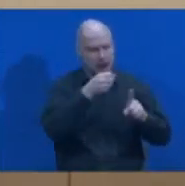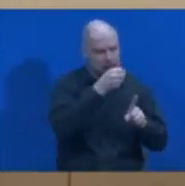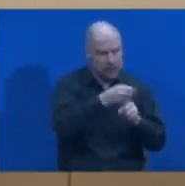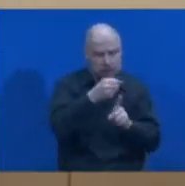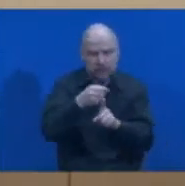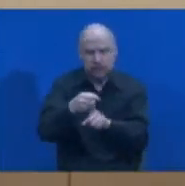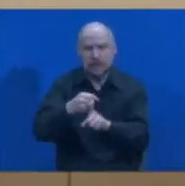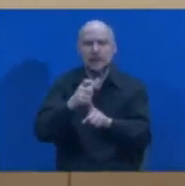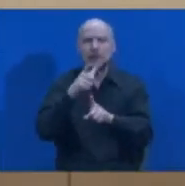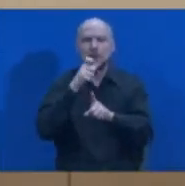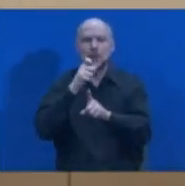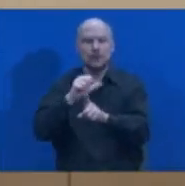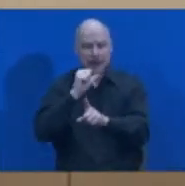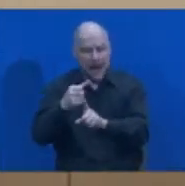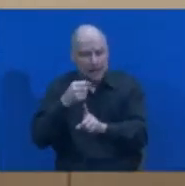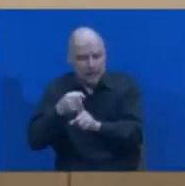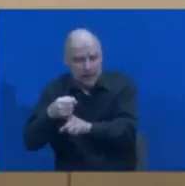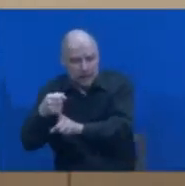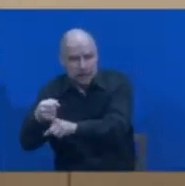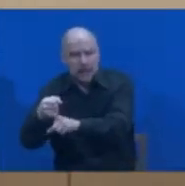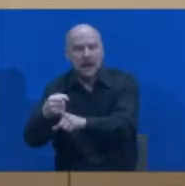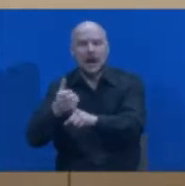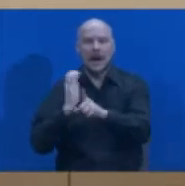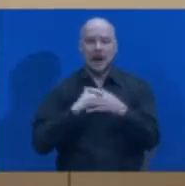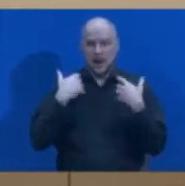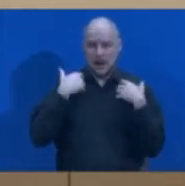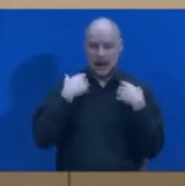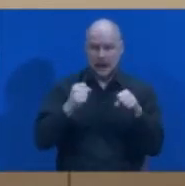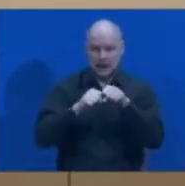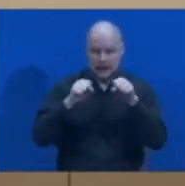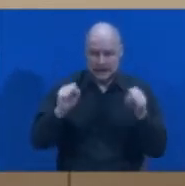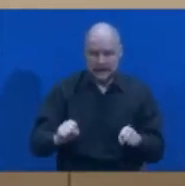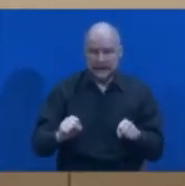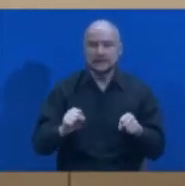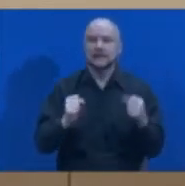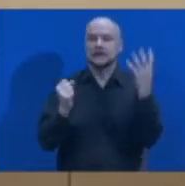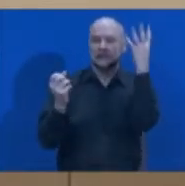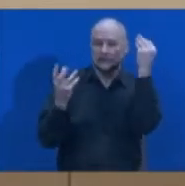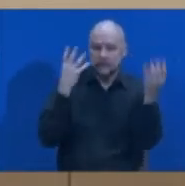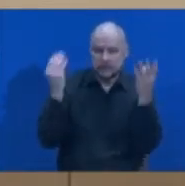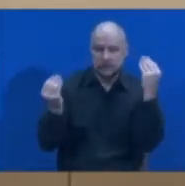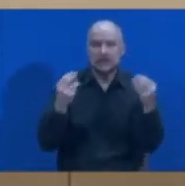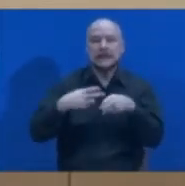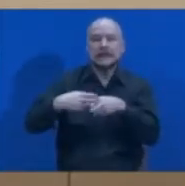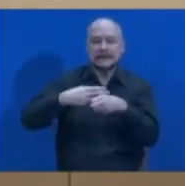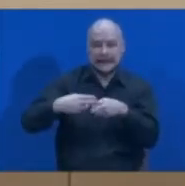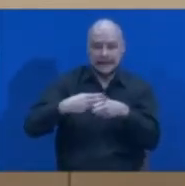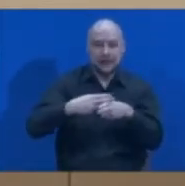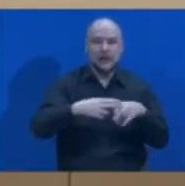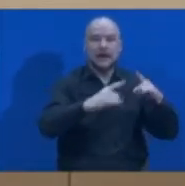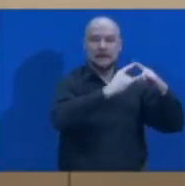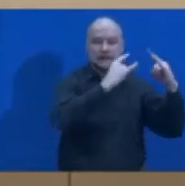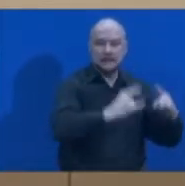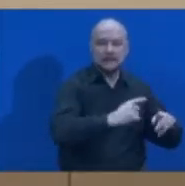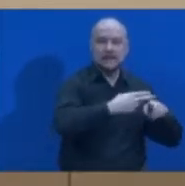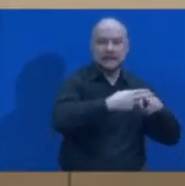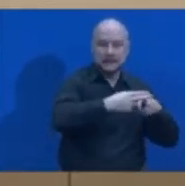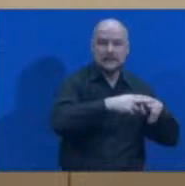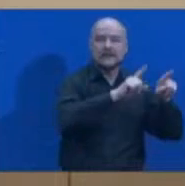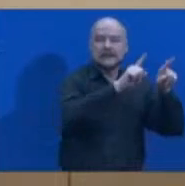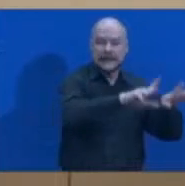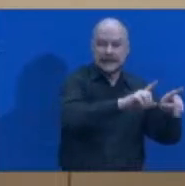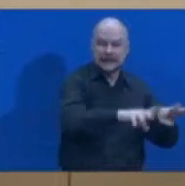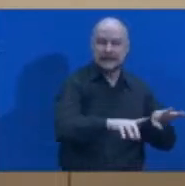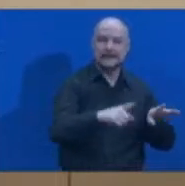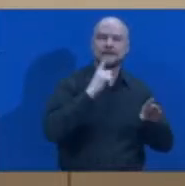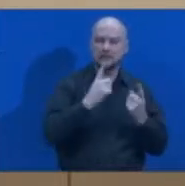some communities, our hospital systems put mobile and ambulatory testing sites in place, which have been very successful at